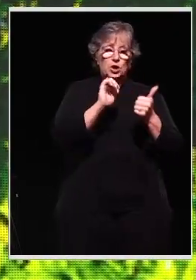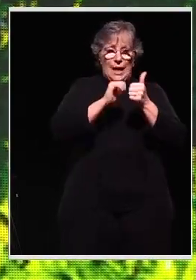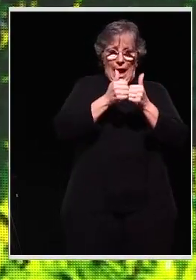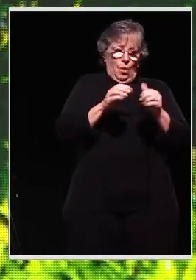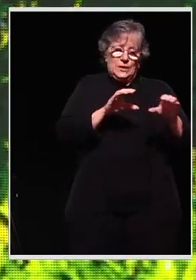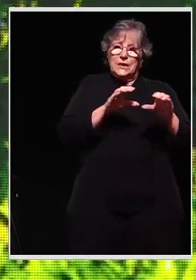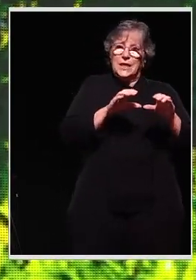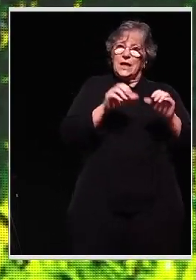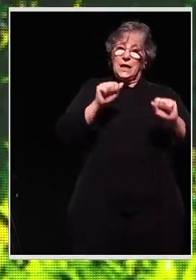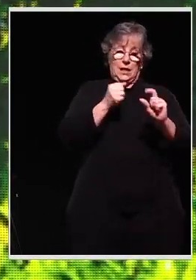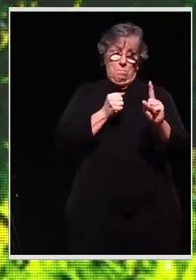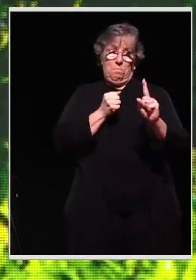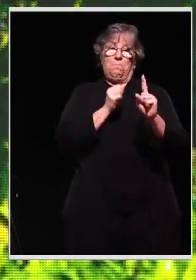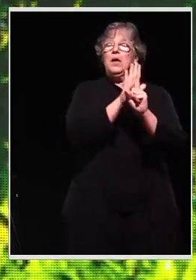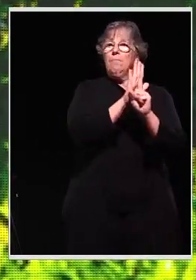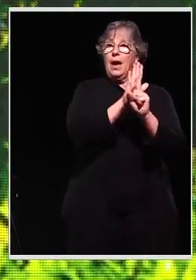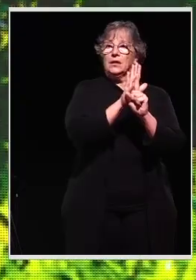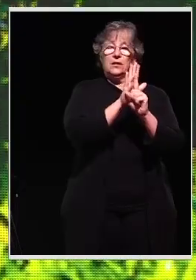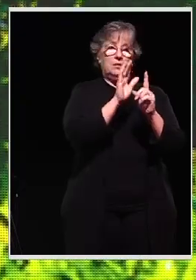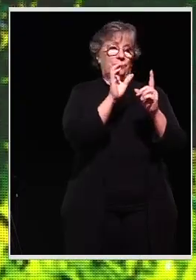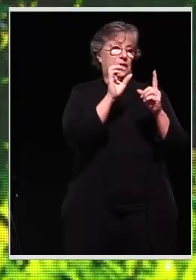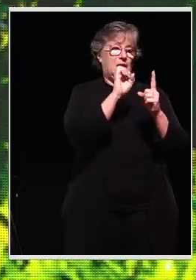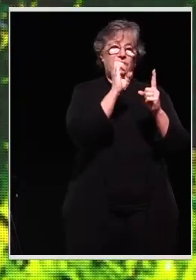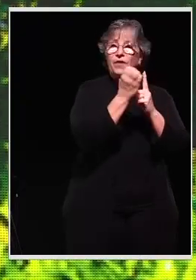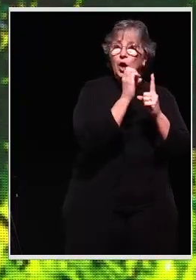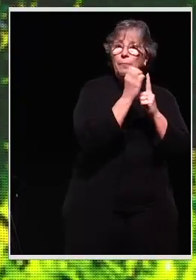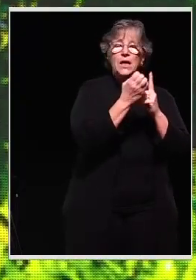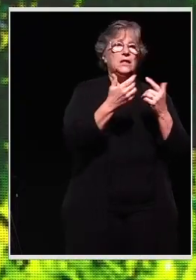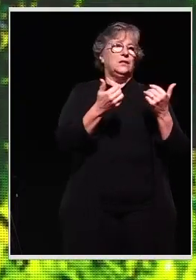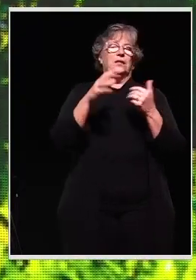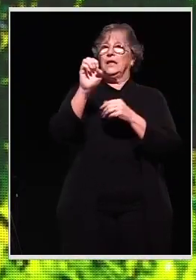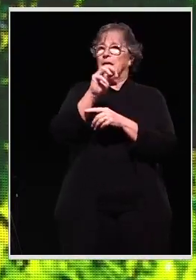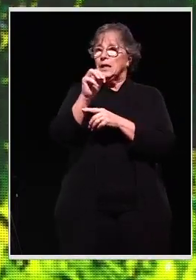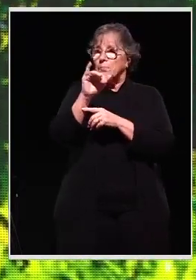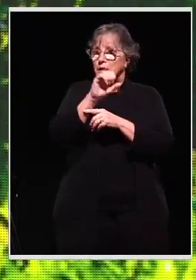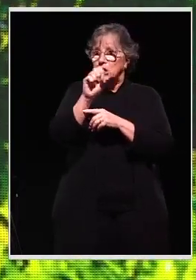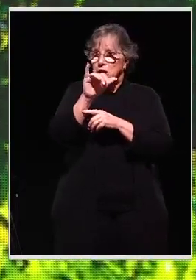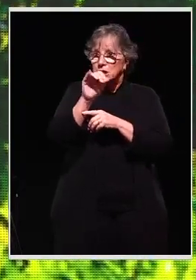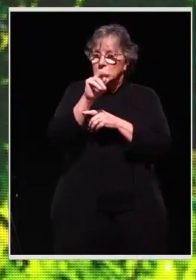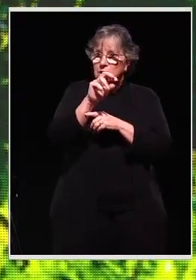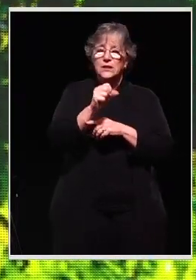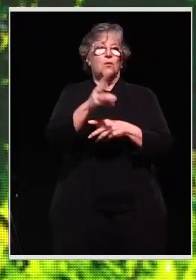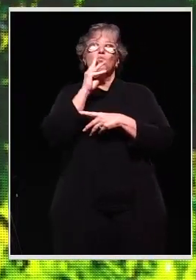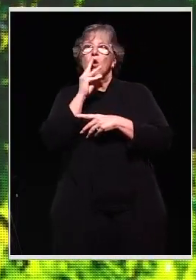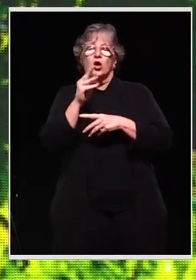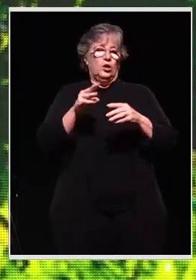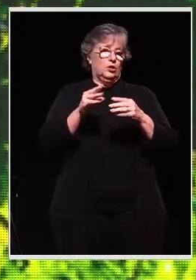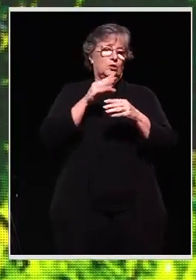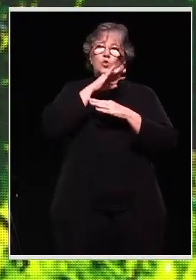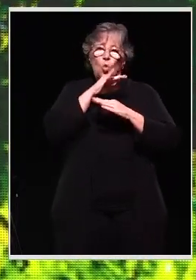done can have impacts on the environment. It can have impacts around emissions, a very large source of emissions, water, soil